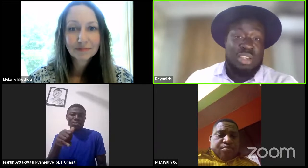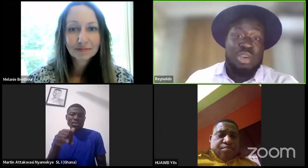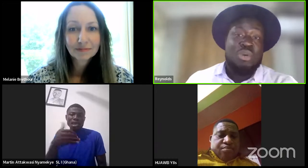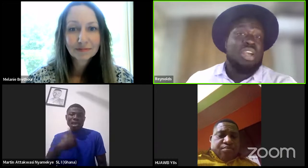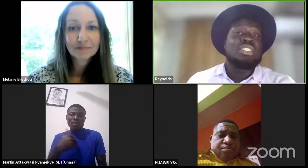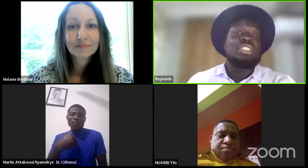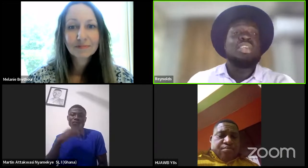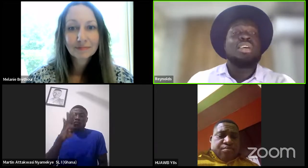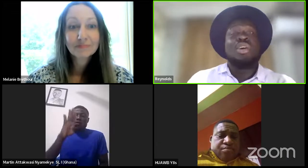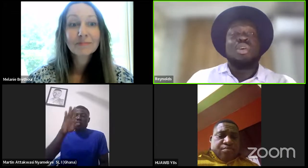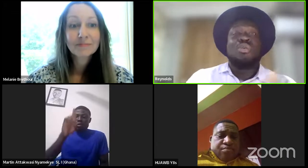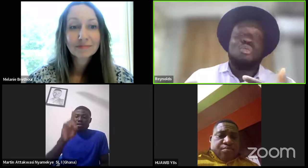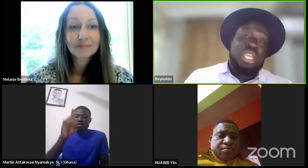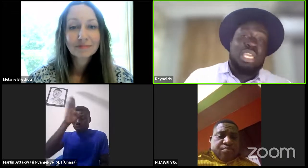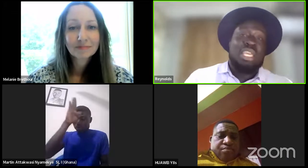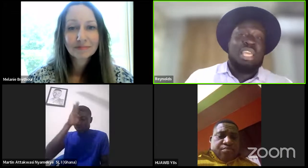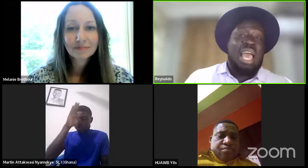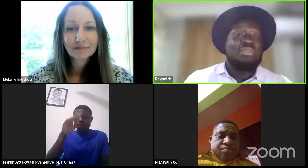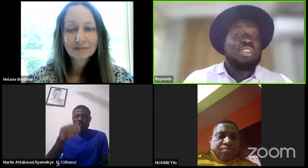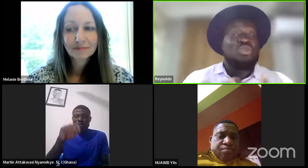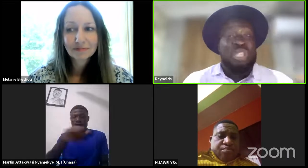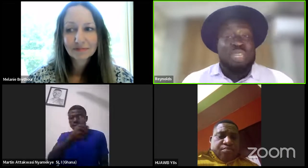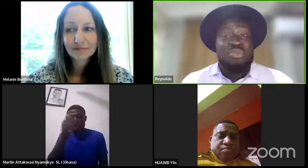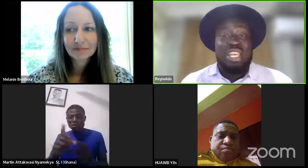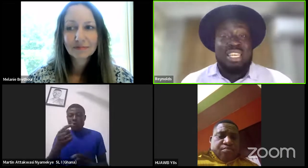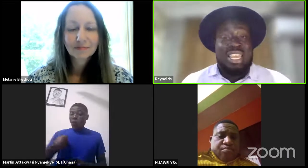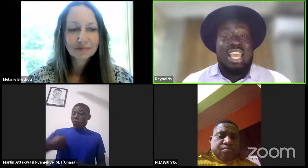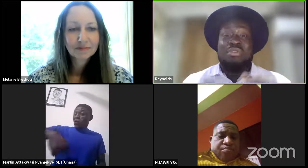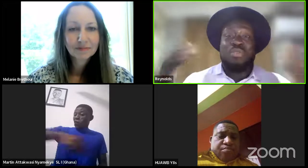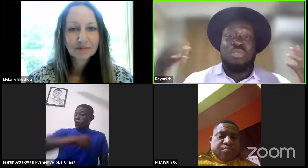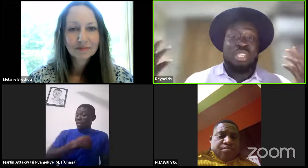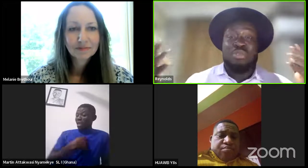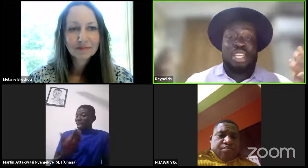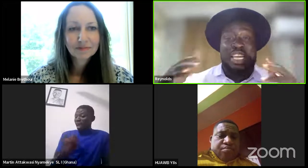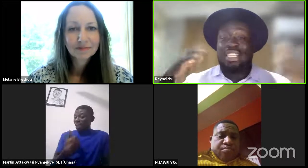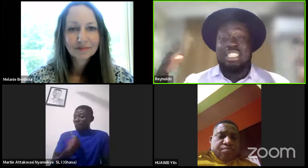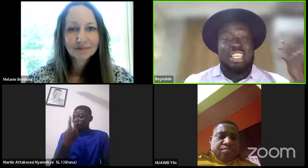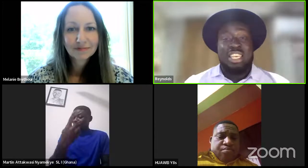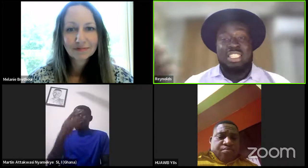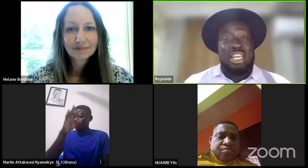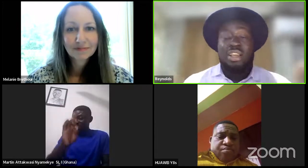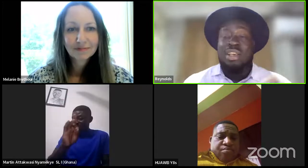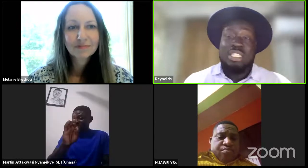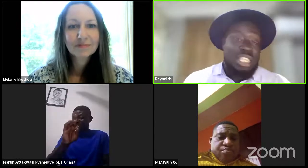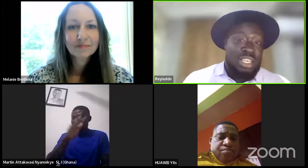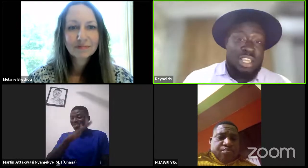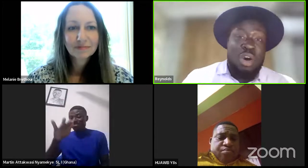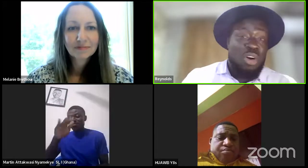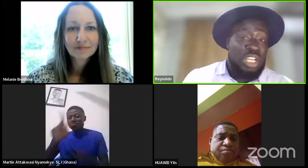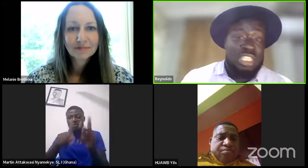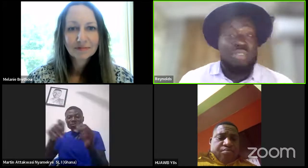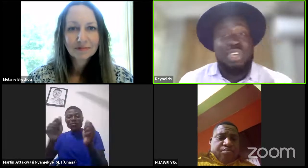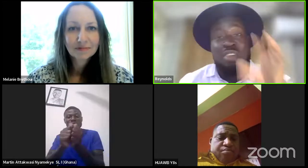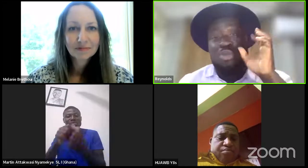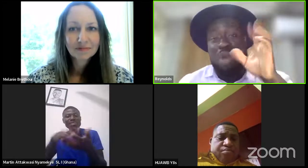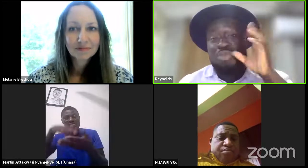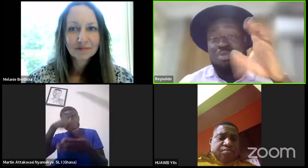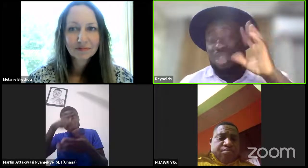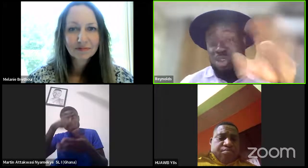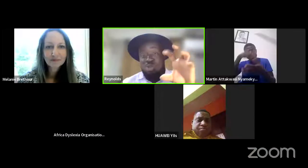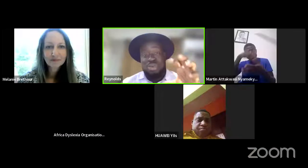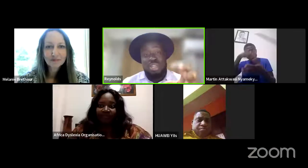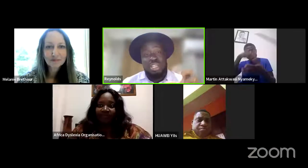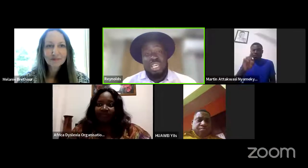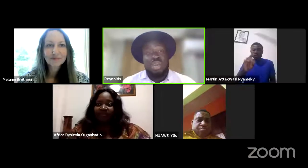brain, whereas we have the 2D brain, they have a 4D brain. They can see things honestly, if you give me one